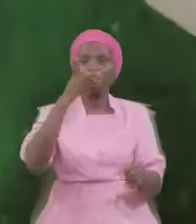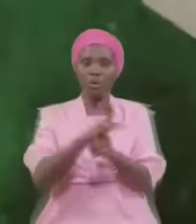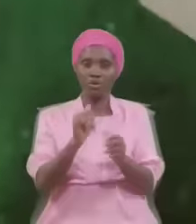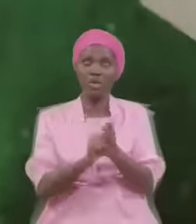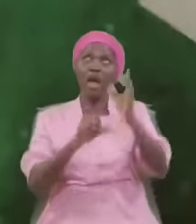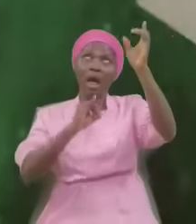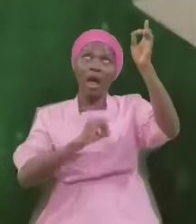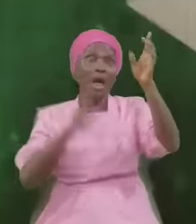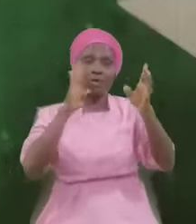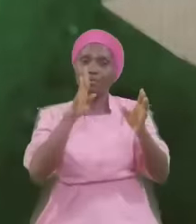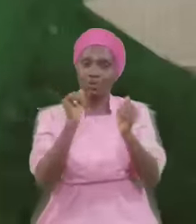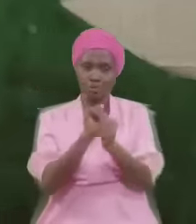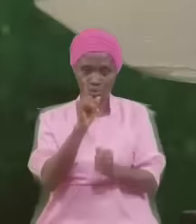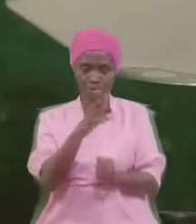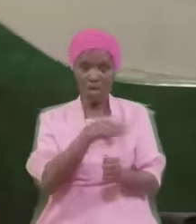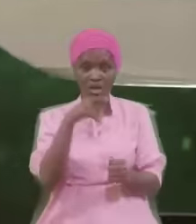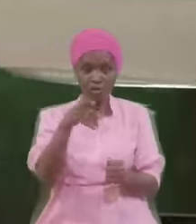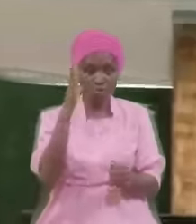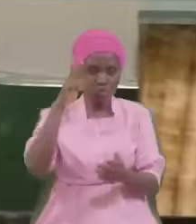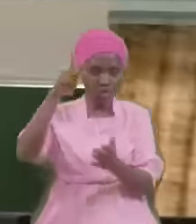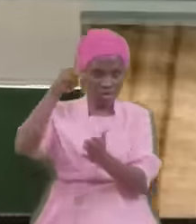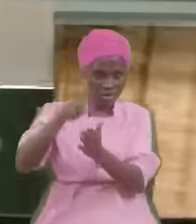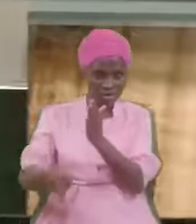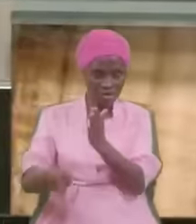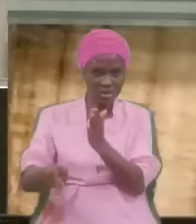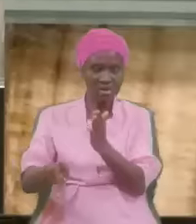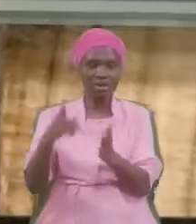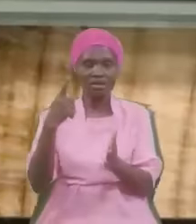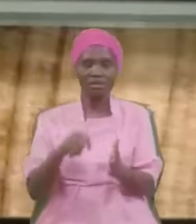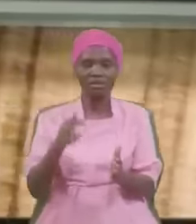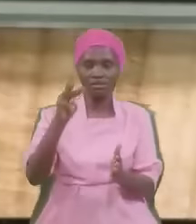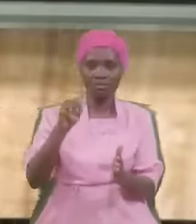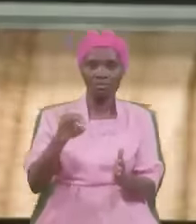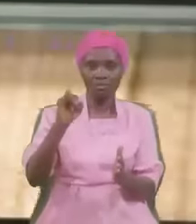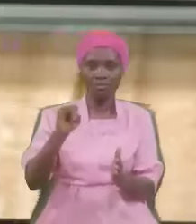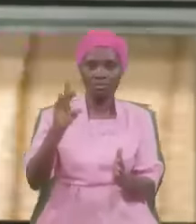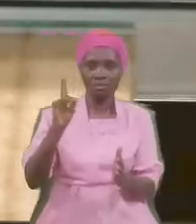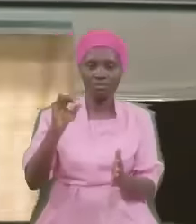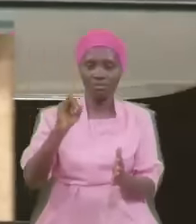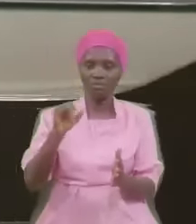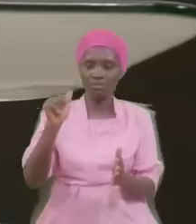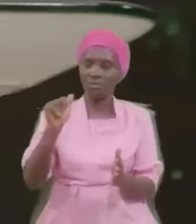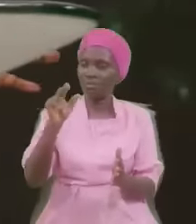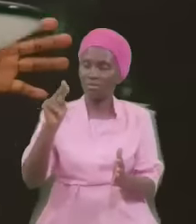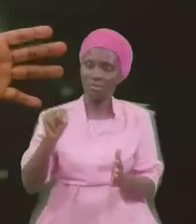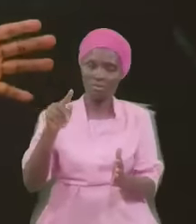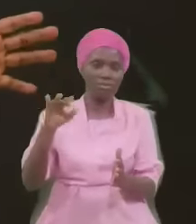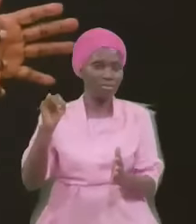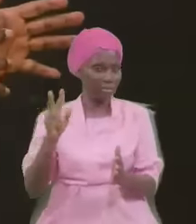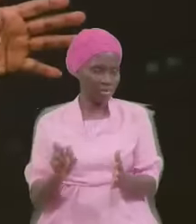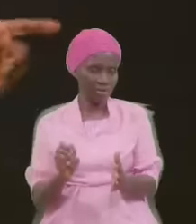smite the Midianites as one man. A new day for